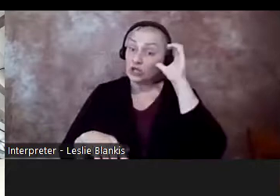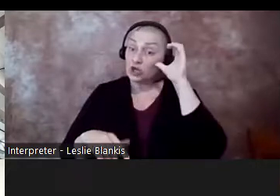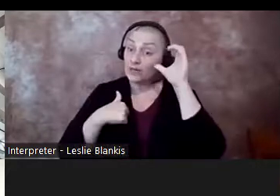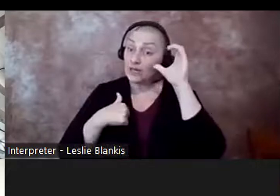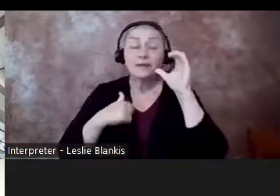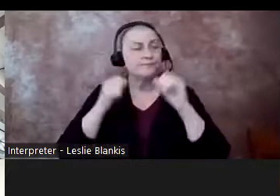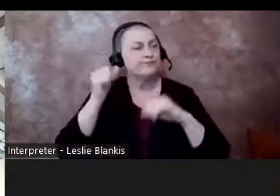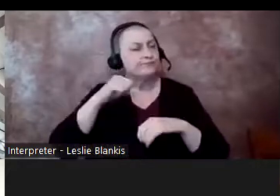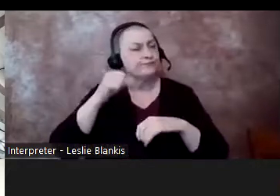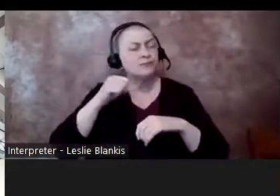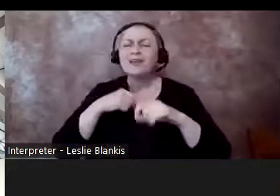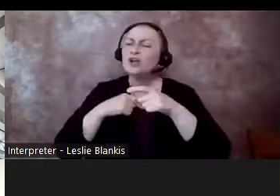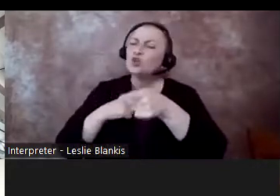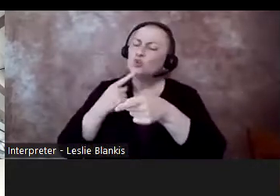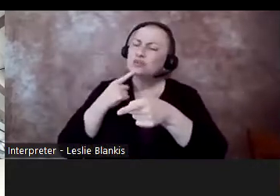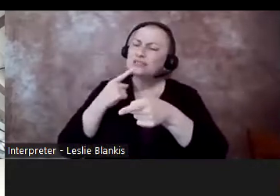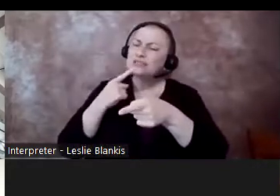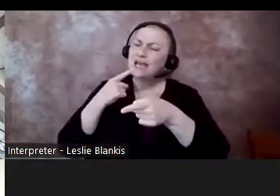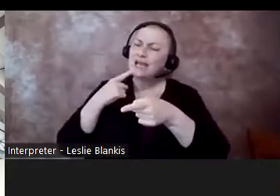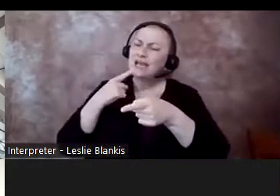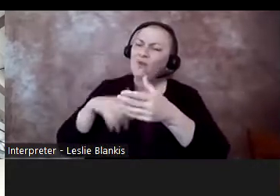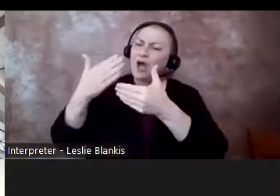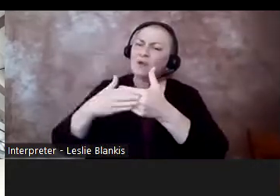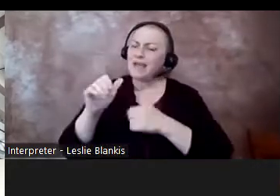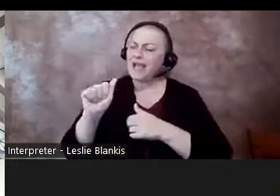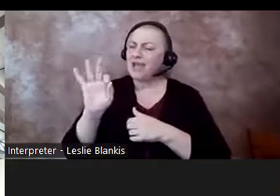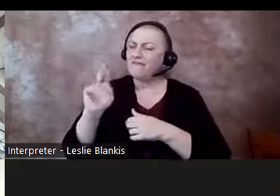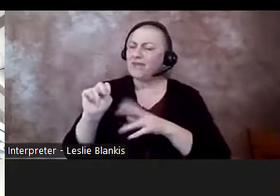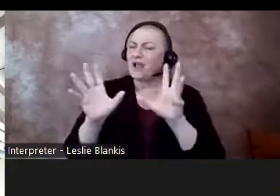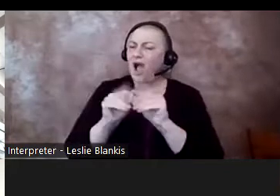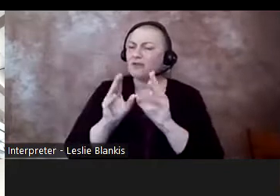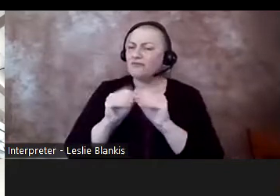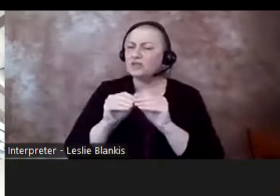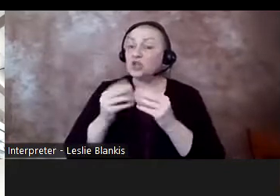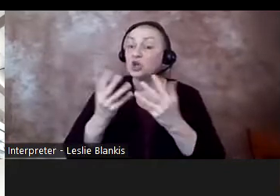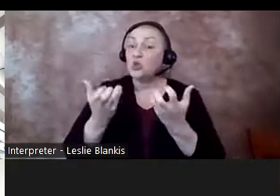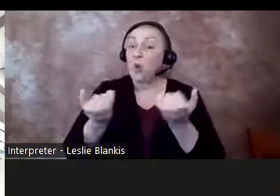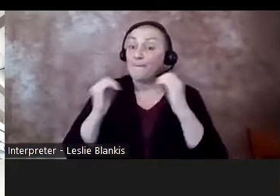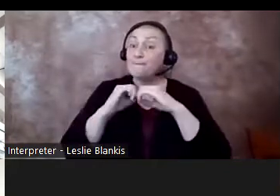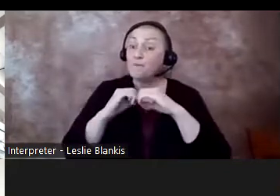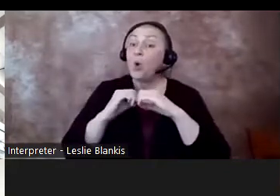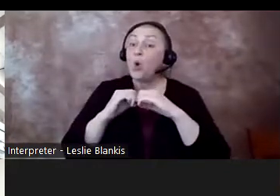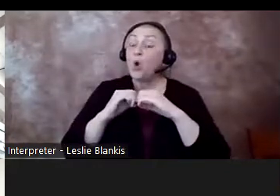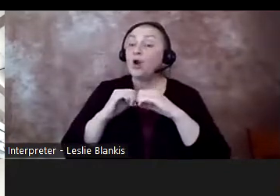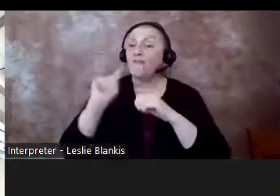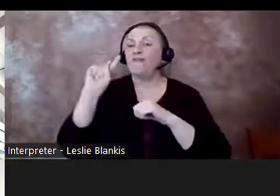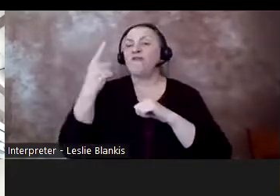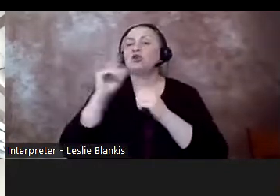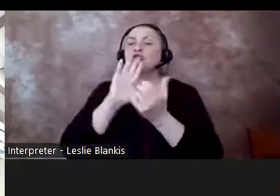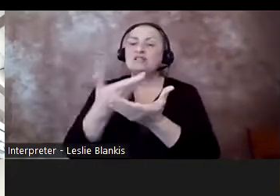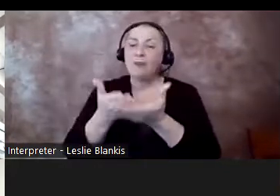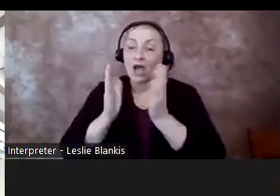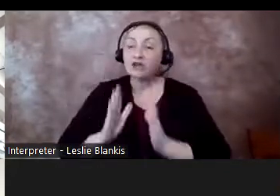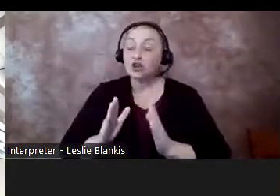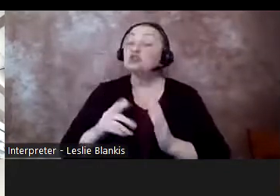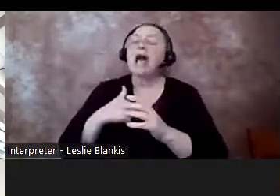You said that for the upcoming AFN conference, you would like more first responders. I was mentioning that I can connect